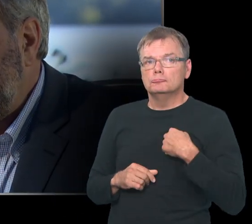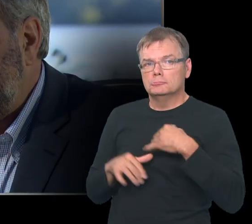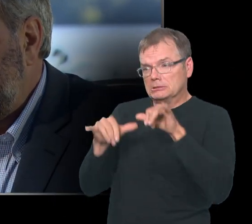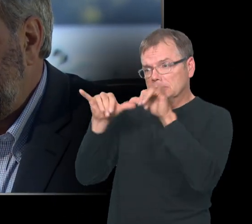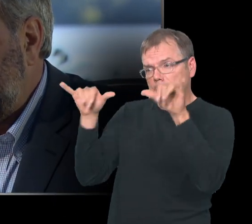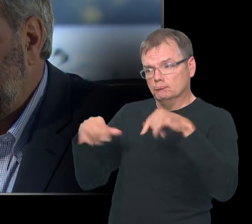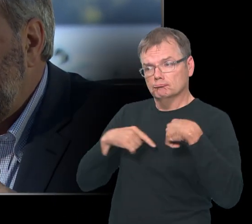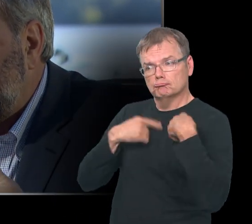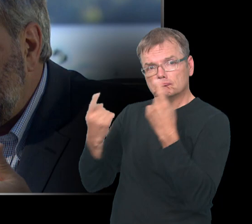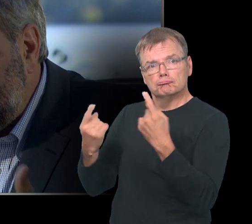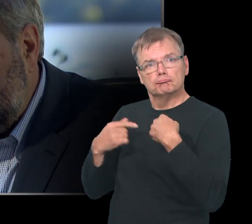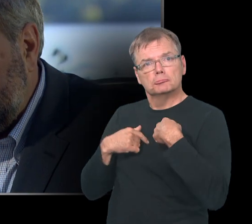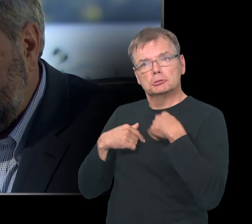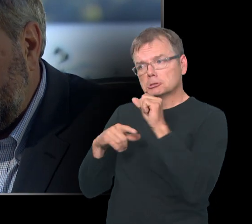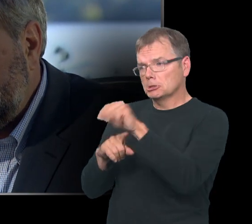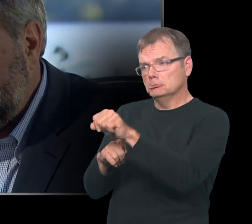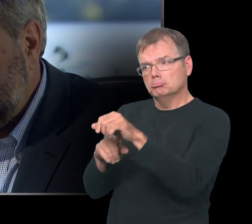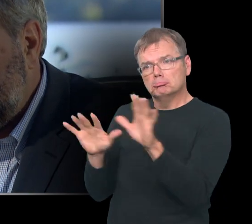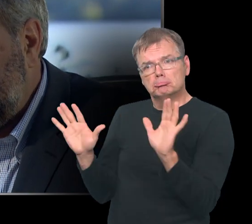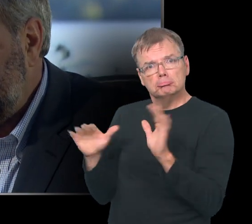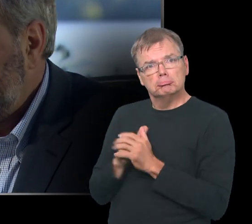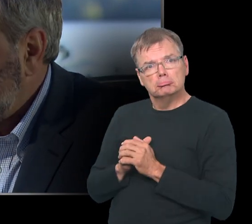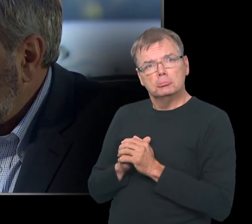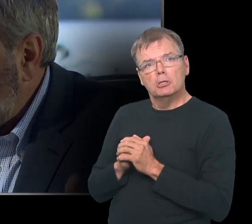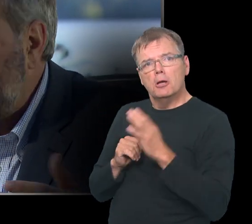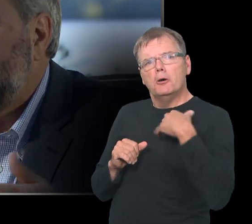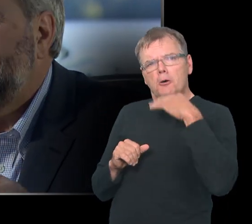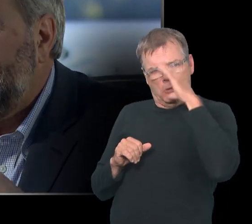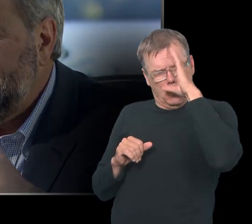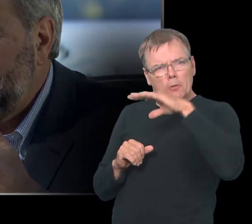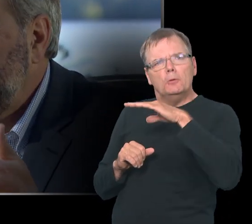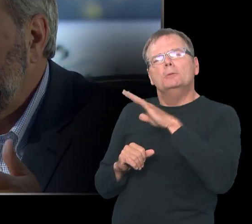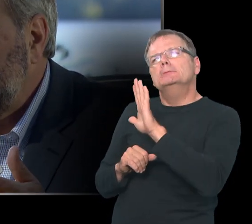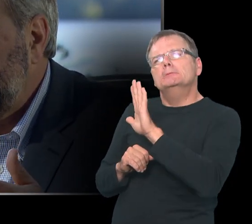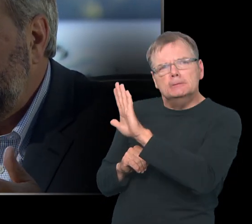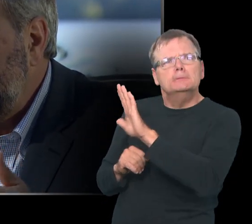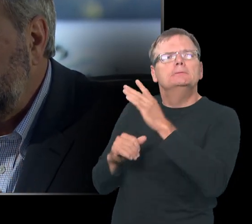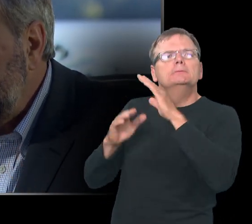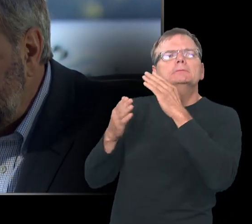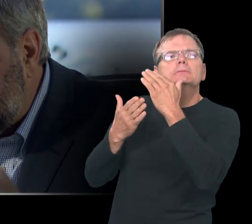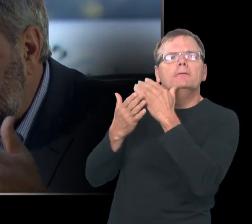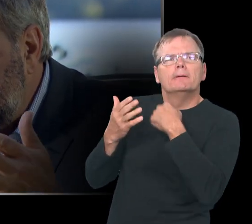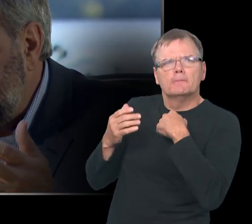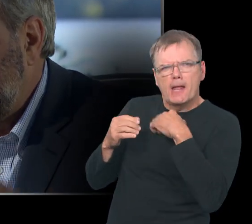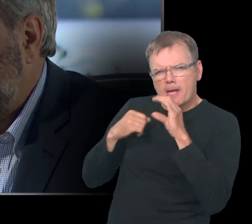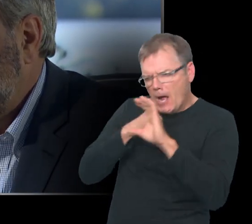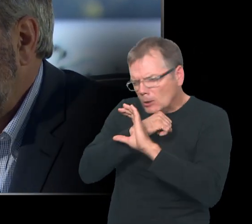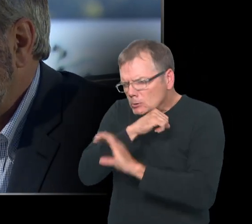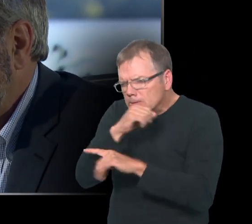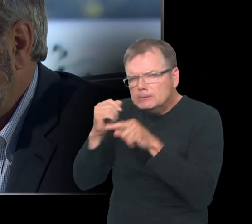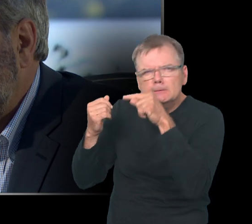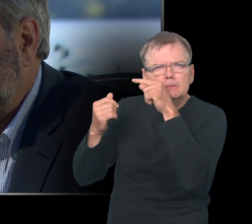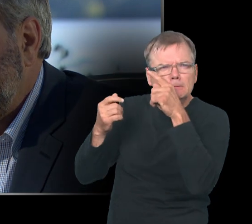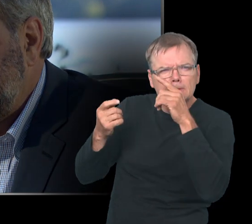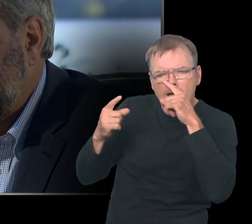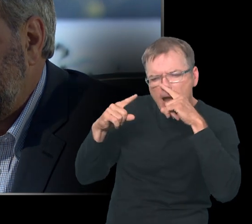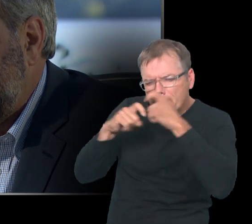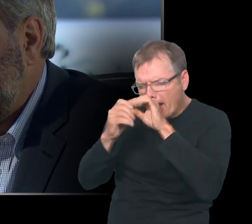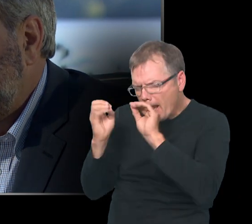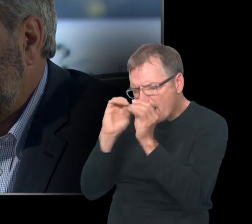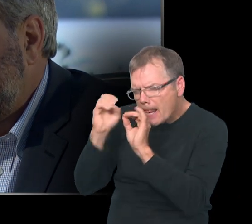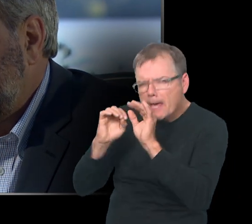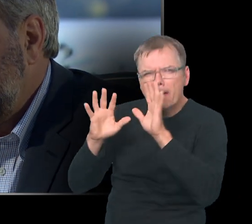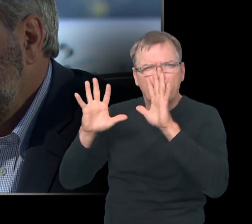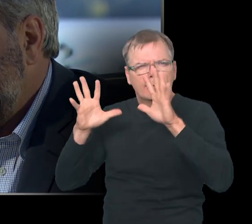government, that would normally be the case. But there are constitutional conventions that are complex, that are